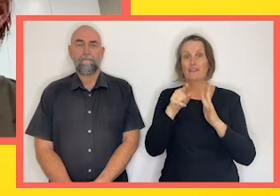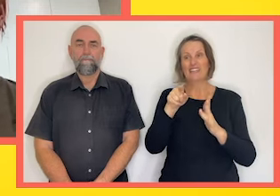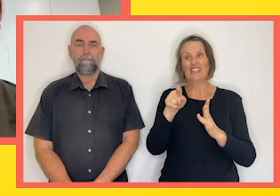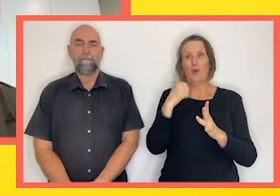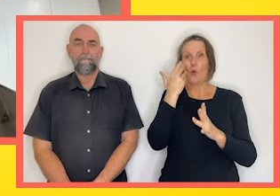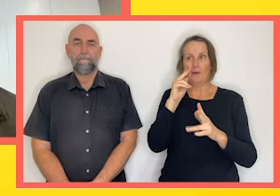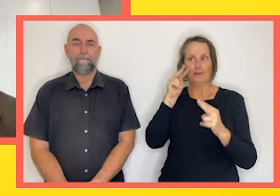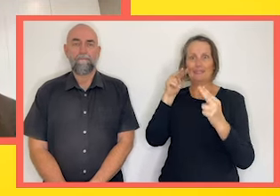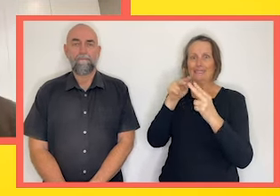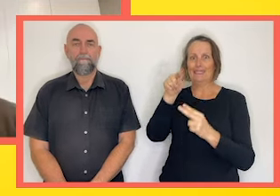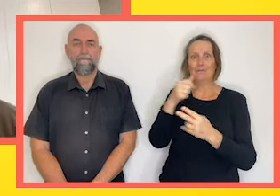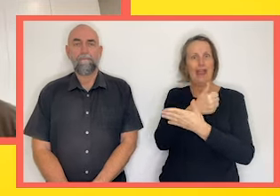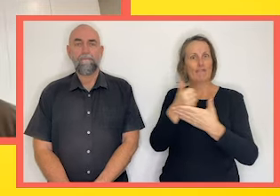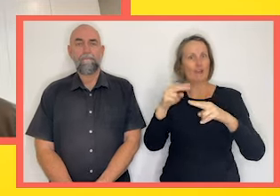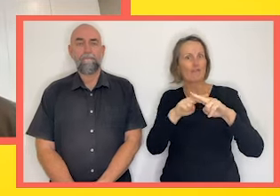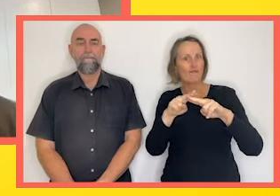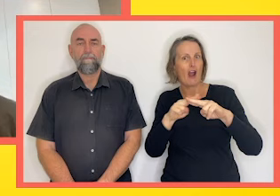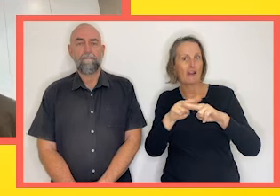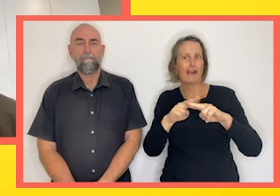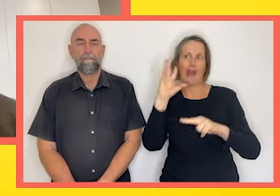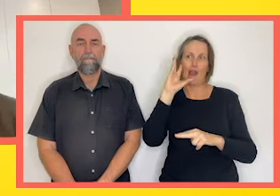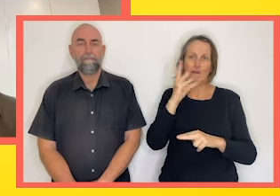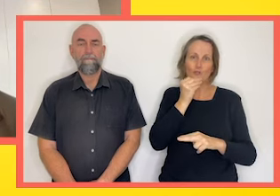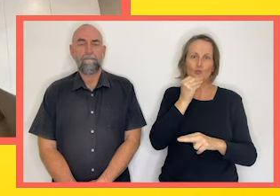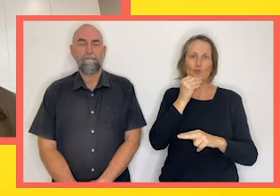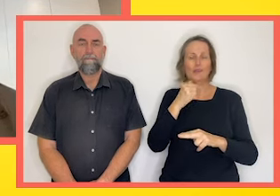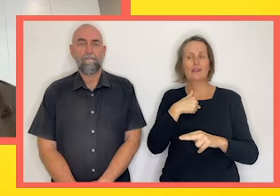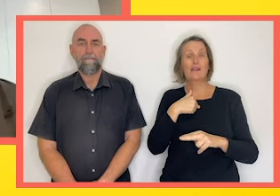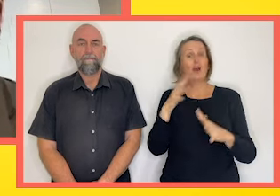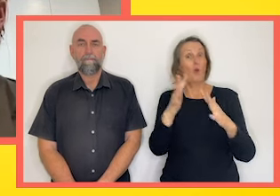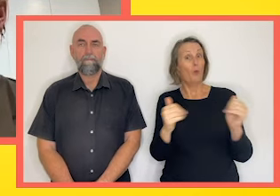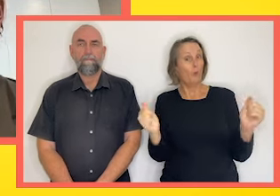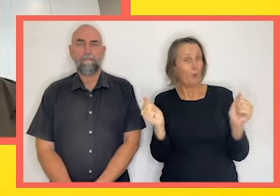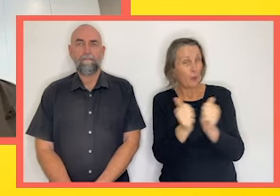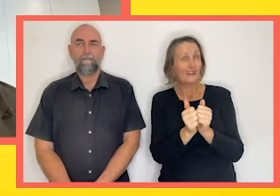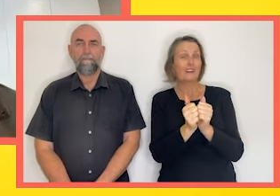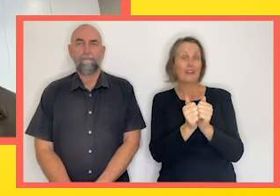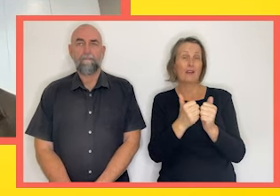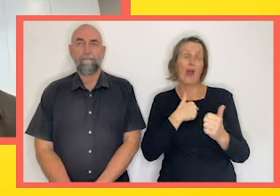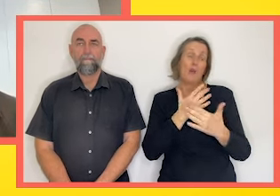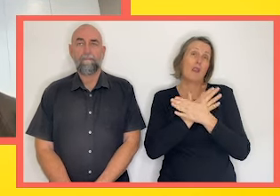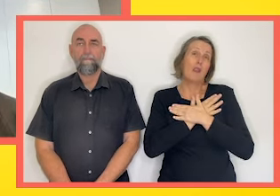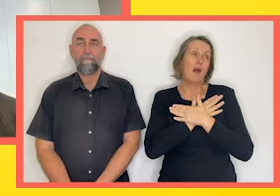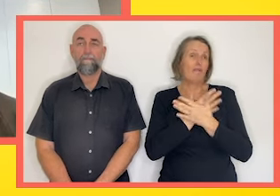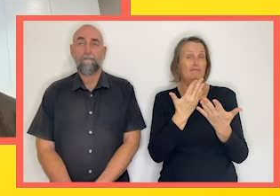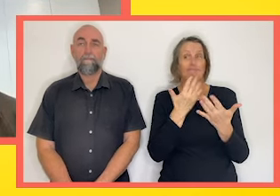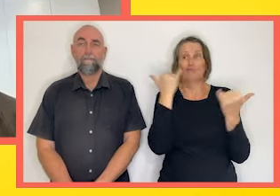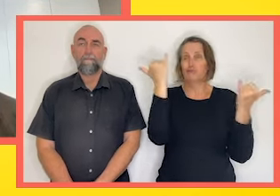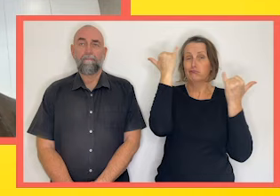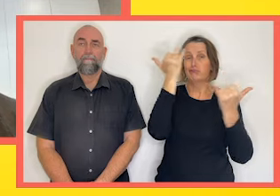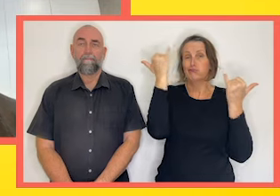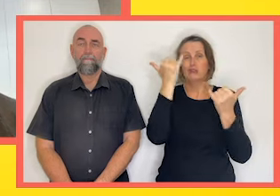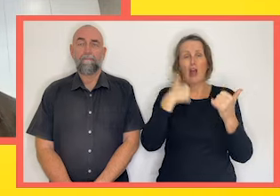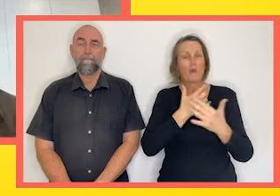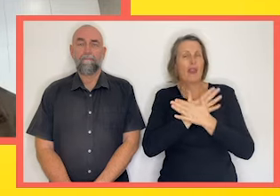Friday night, because I'm just destroyed and tight and sore. And just the weekends, I would love to go out as much as I want